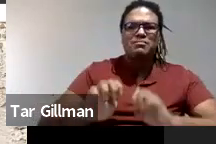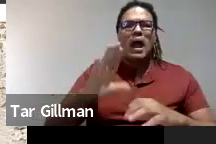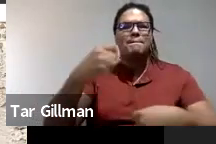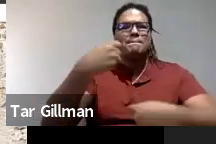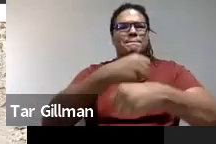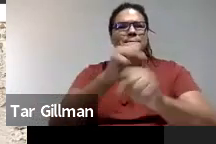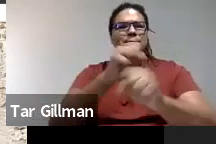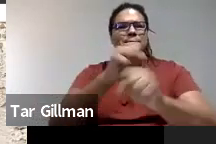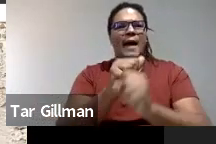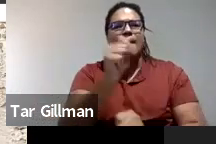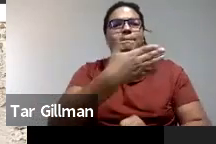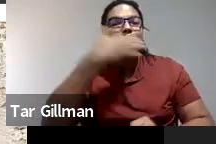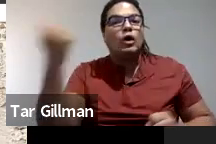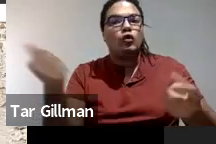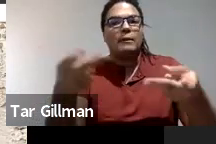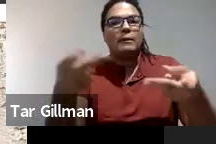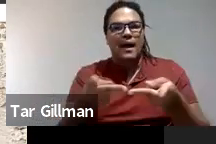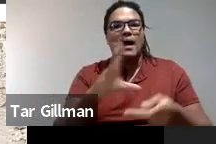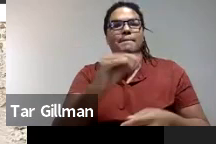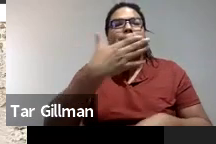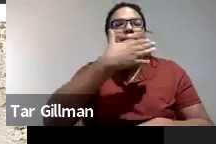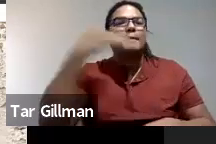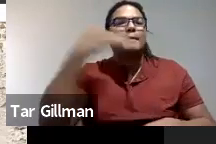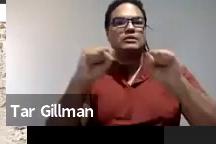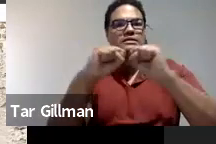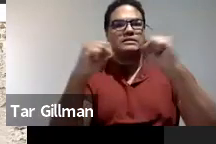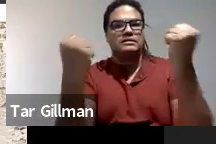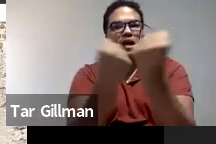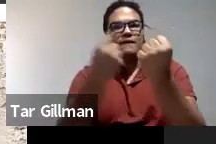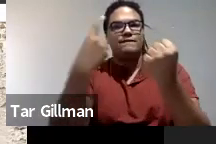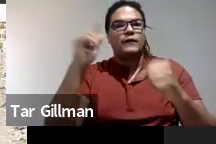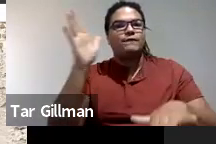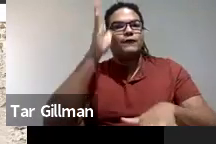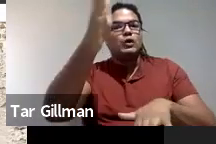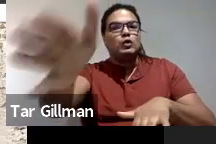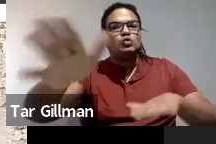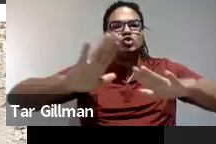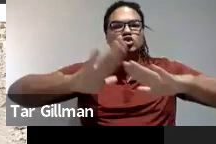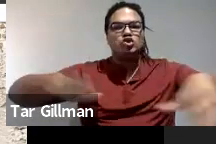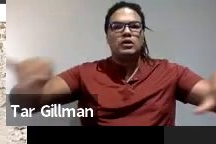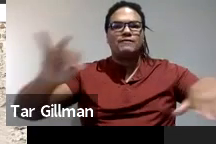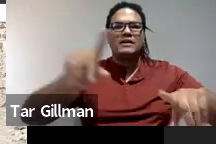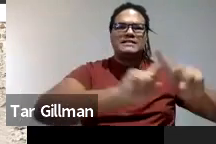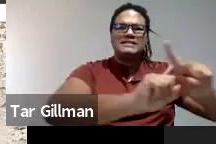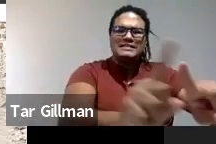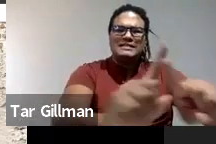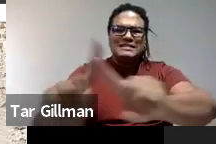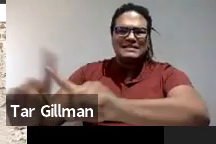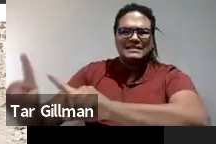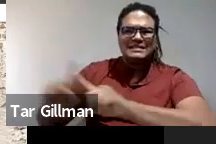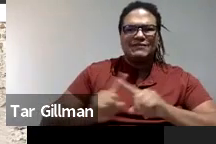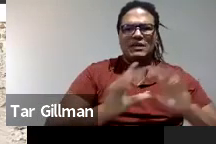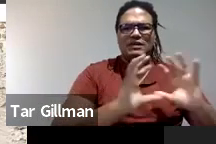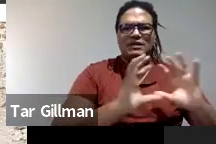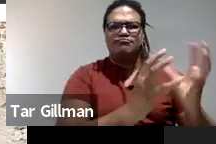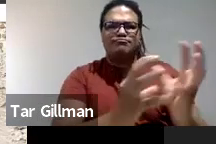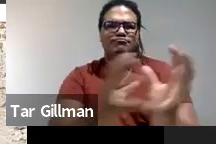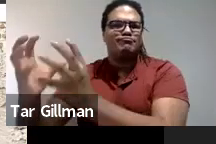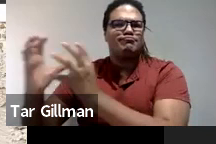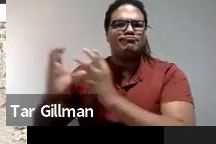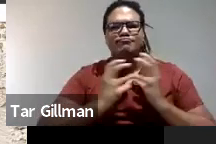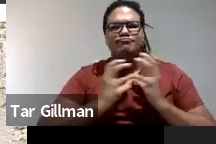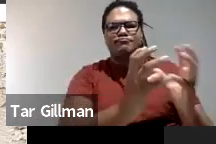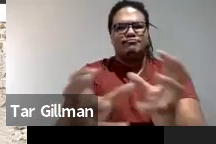really evaluate and think about. And we need to make a better position and maybe a better society for our children, for